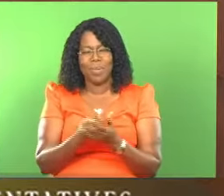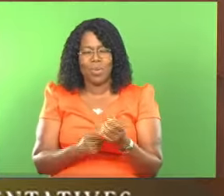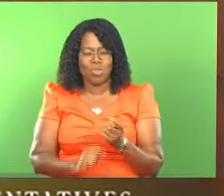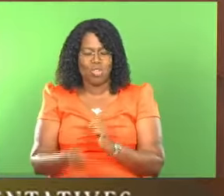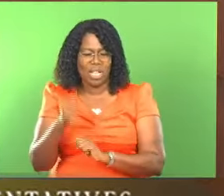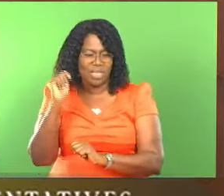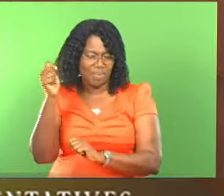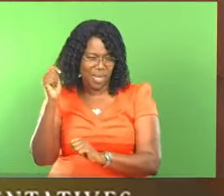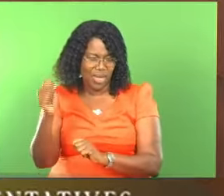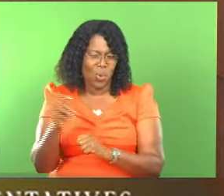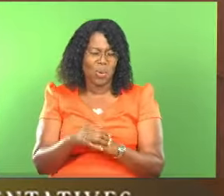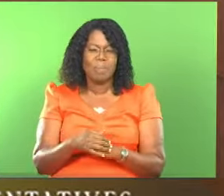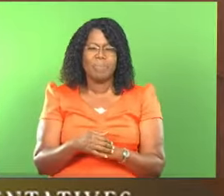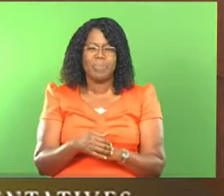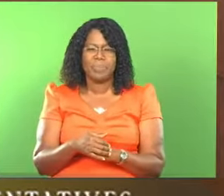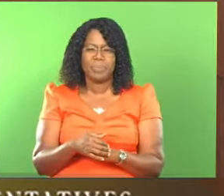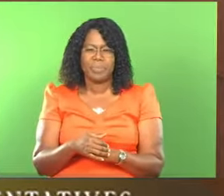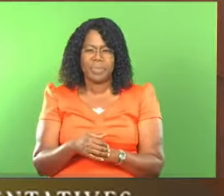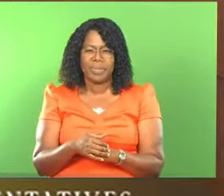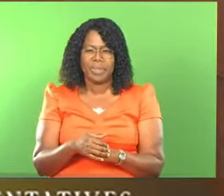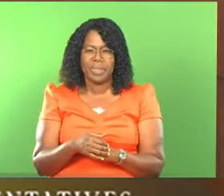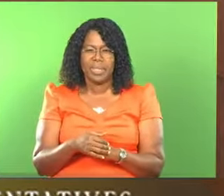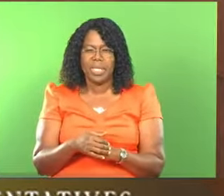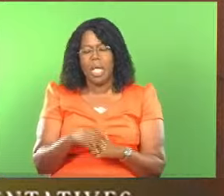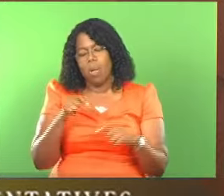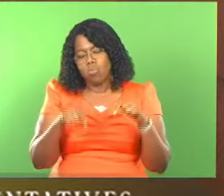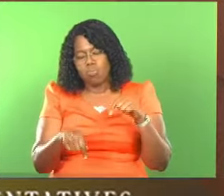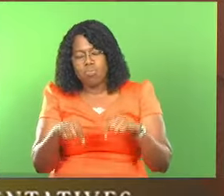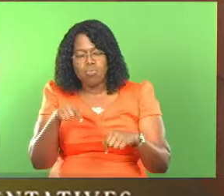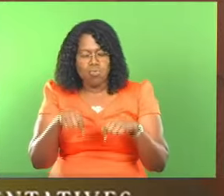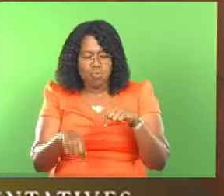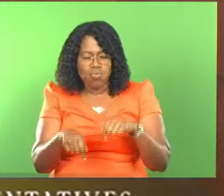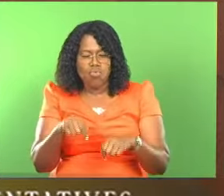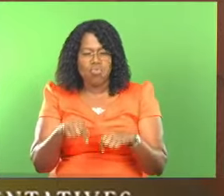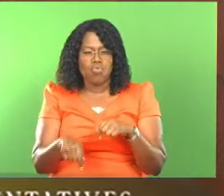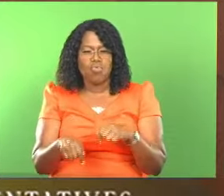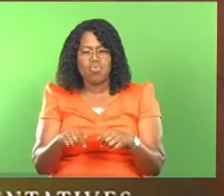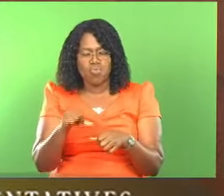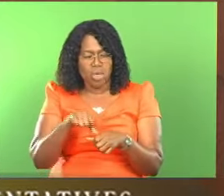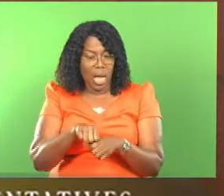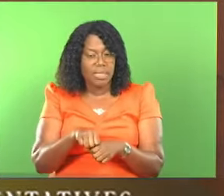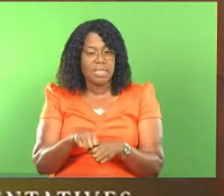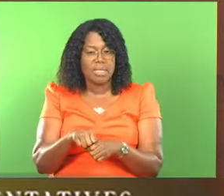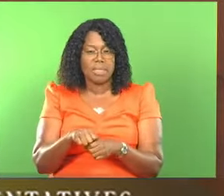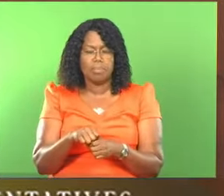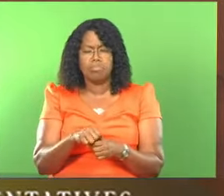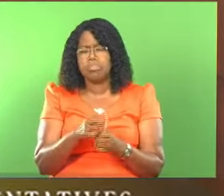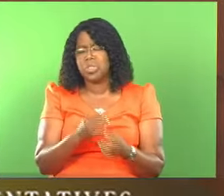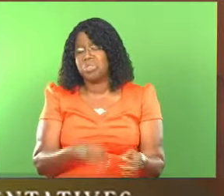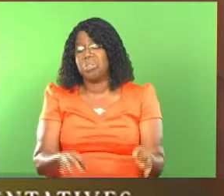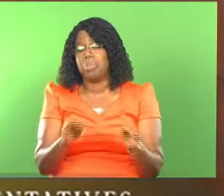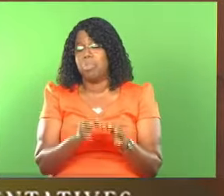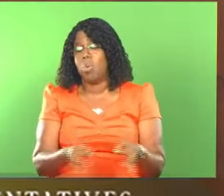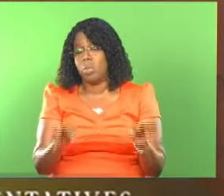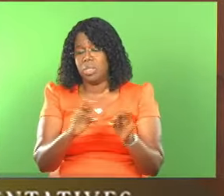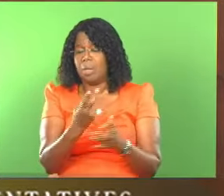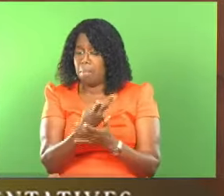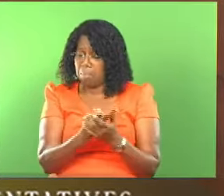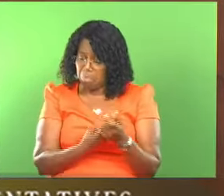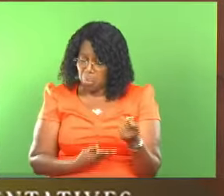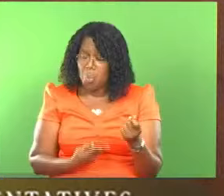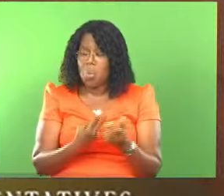Tobago. Energy remains central to both our economies. We are in discussions with Indian